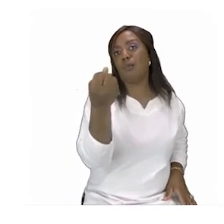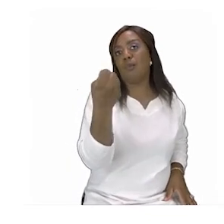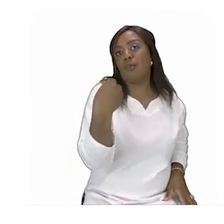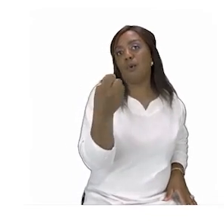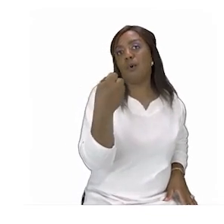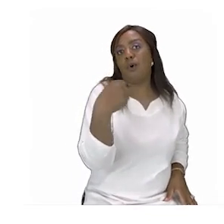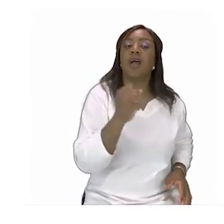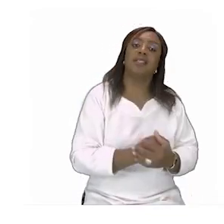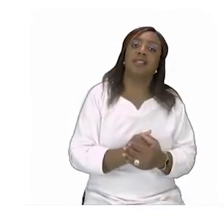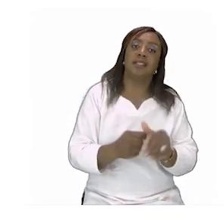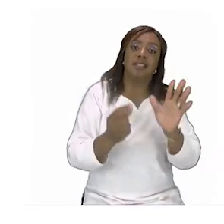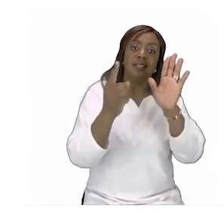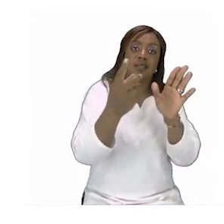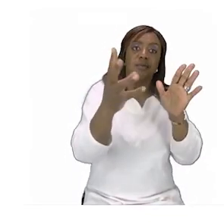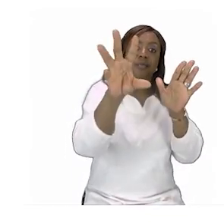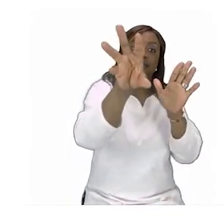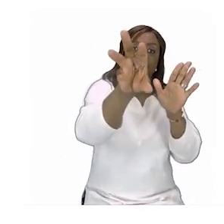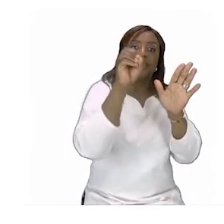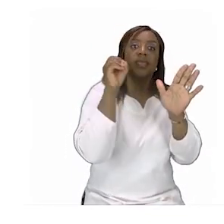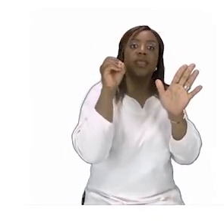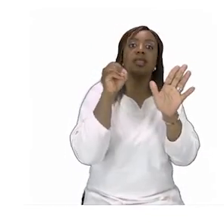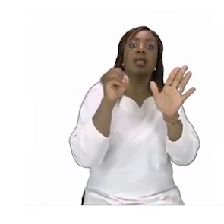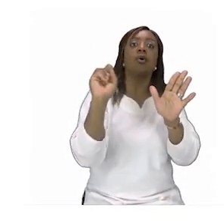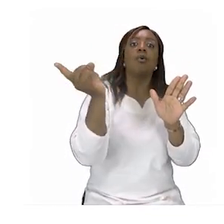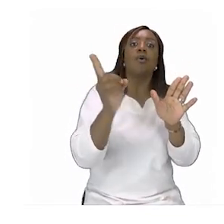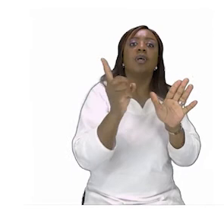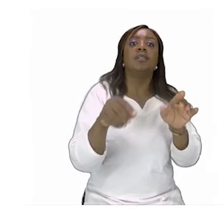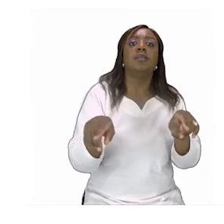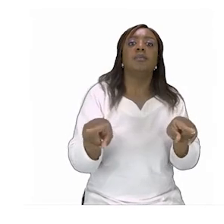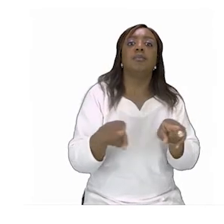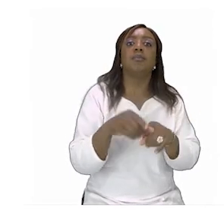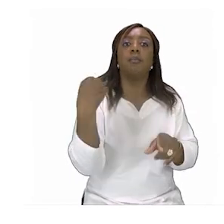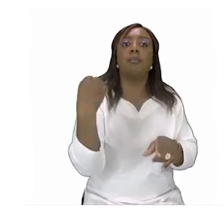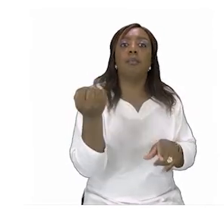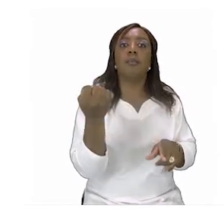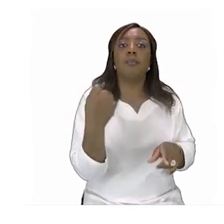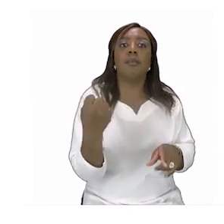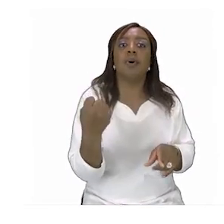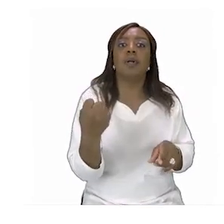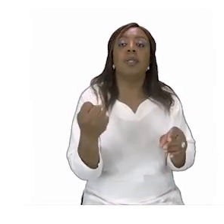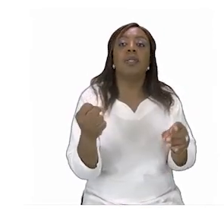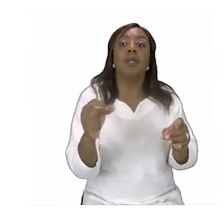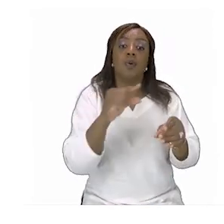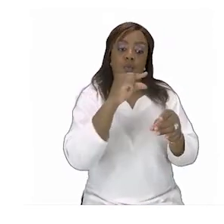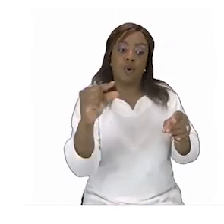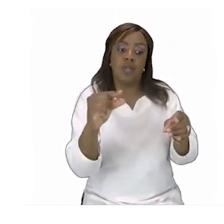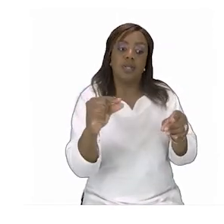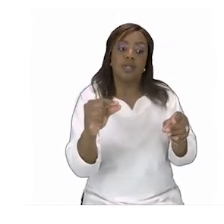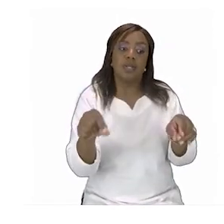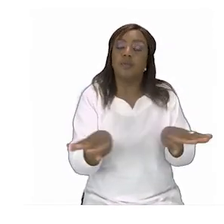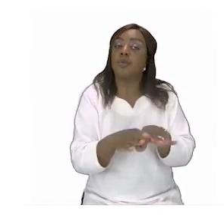our table, we are going to see that the word that best fits the